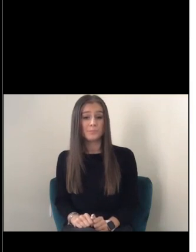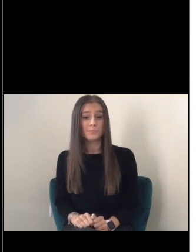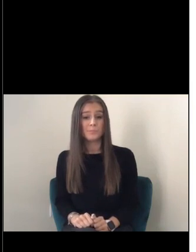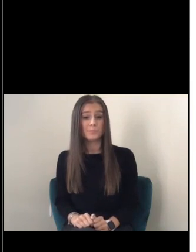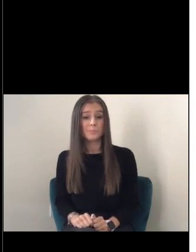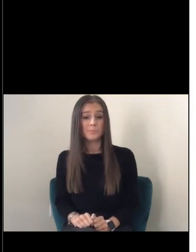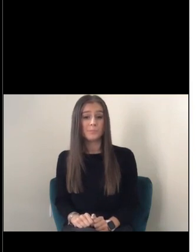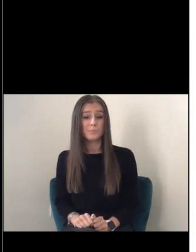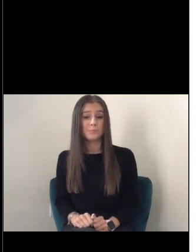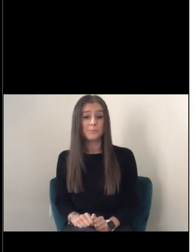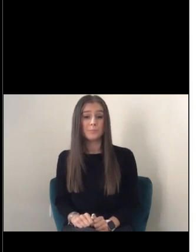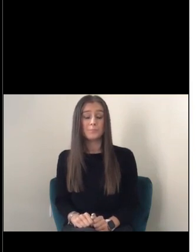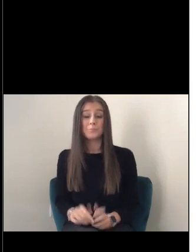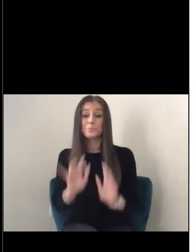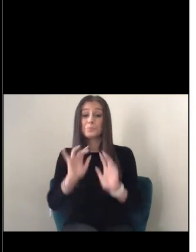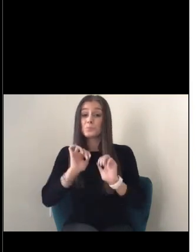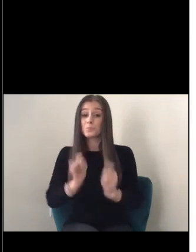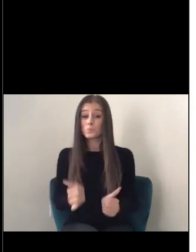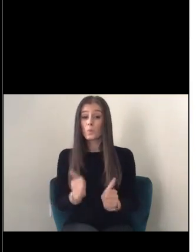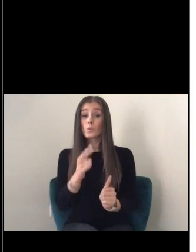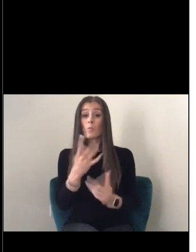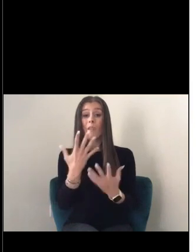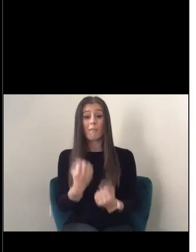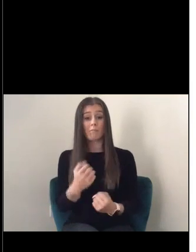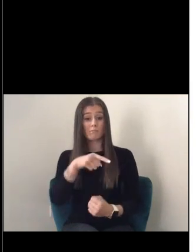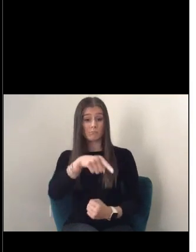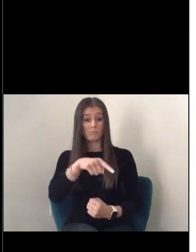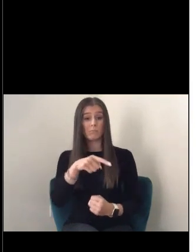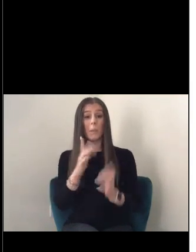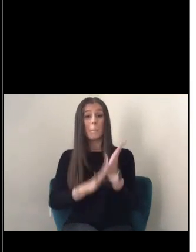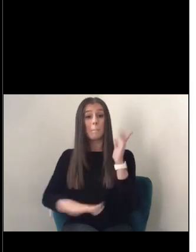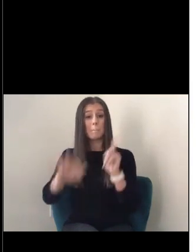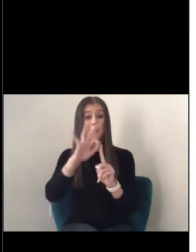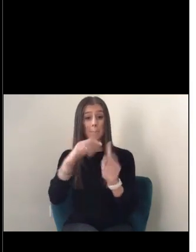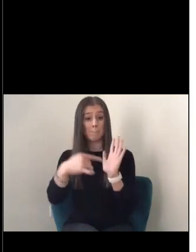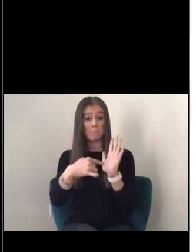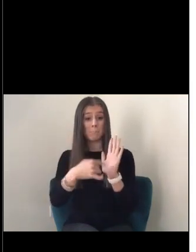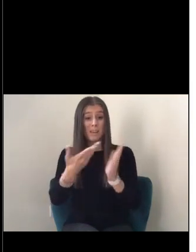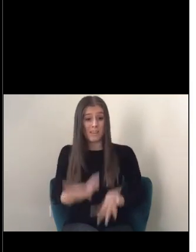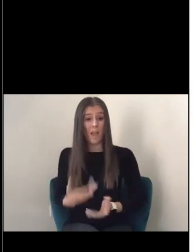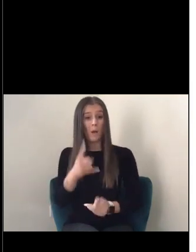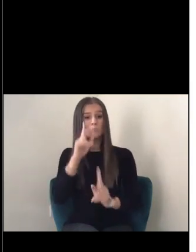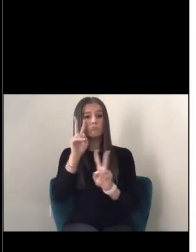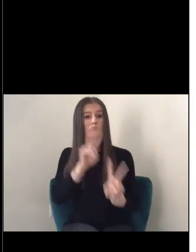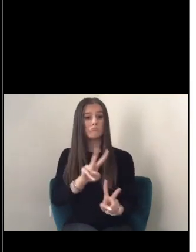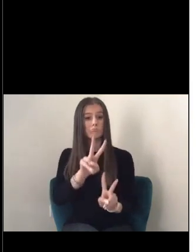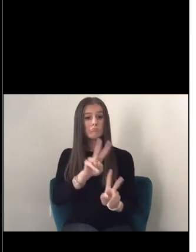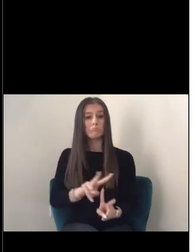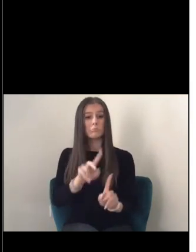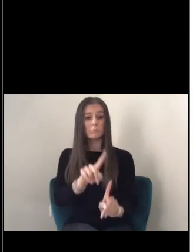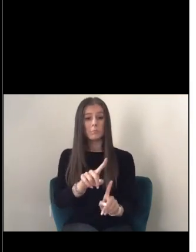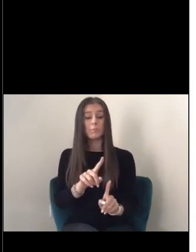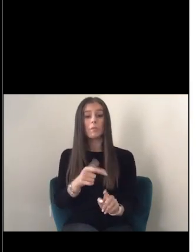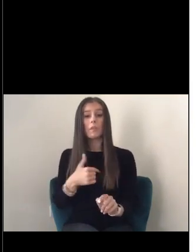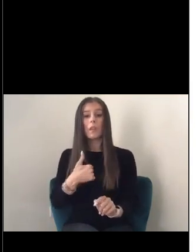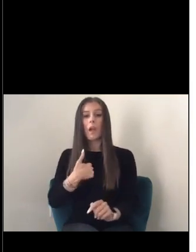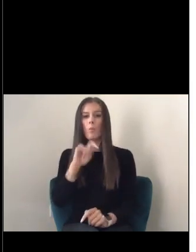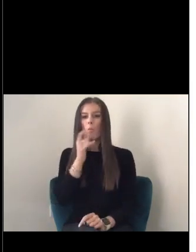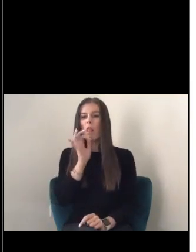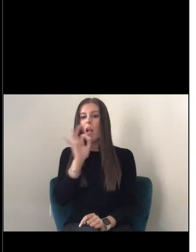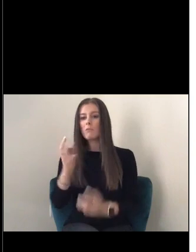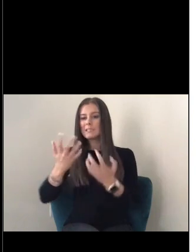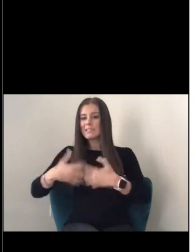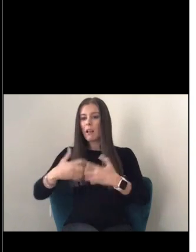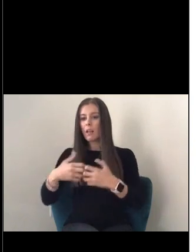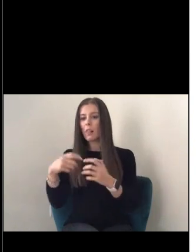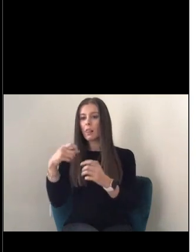Okay, so we have the development boundary map on screen right now, I believe. I'm just going to ask the technical man, Dave.